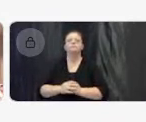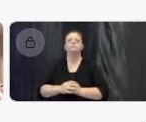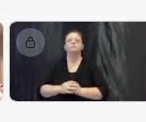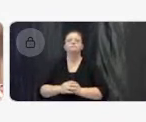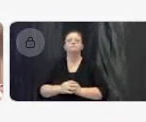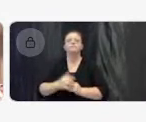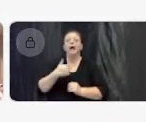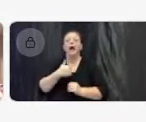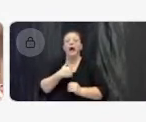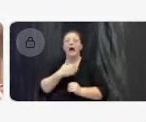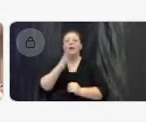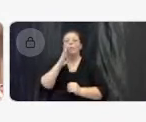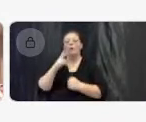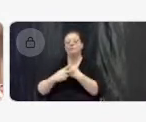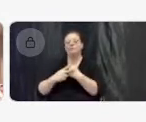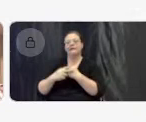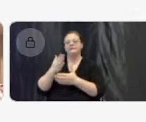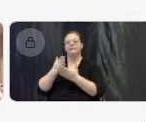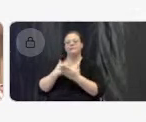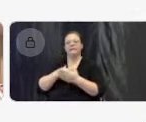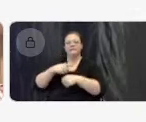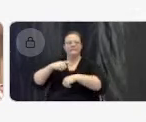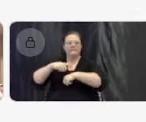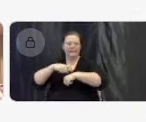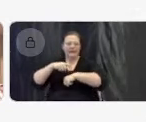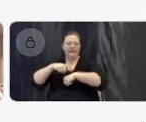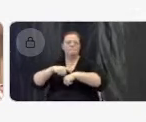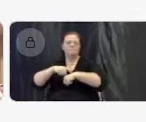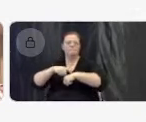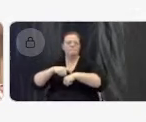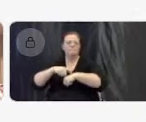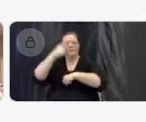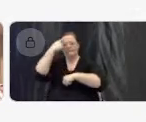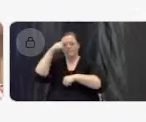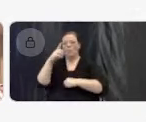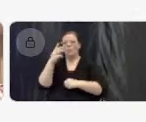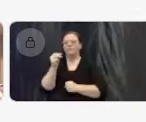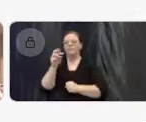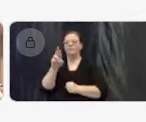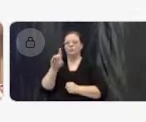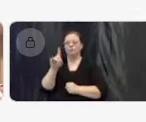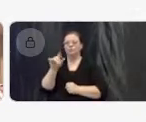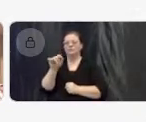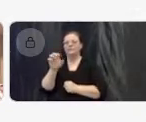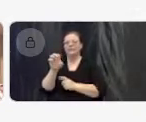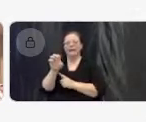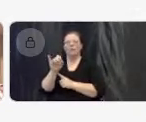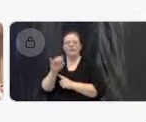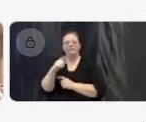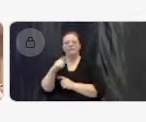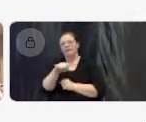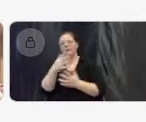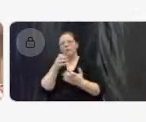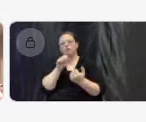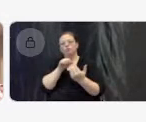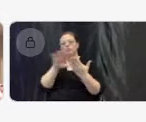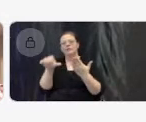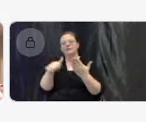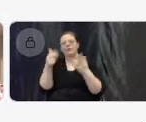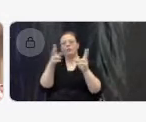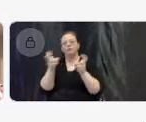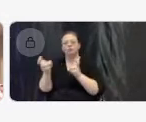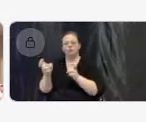going to reserve some of my time for Mr. Dale, who may want to address some of the other